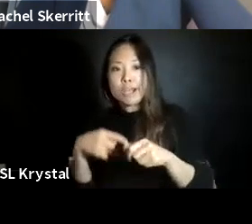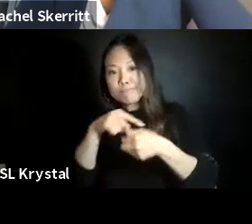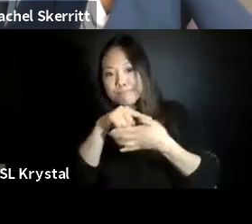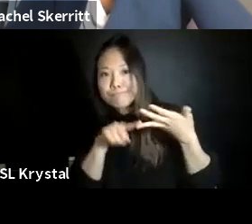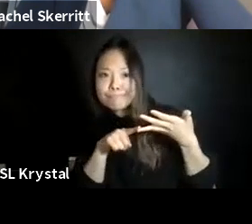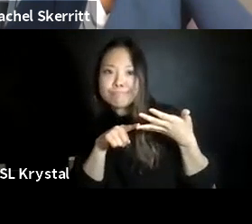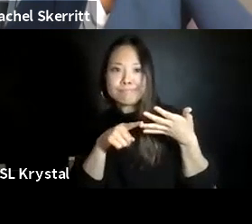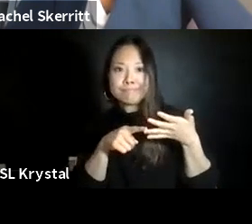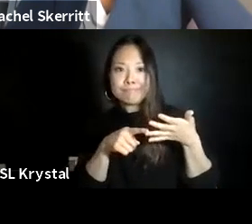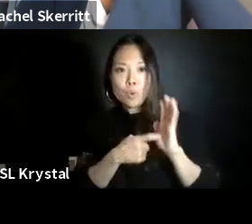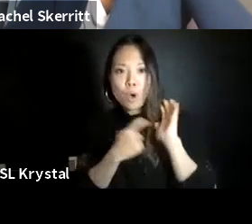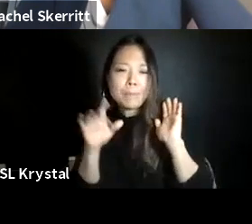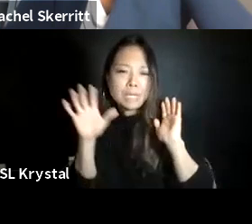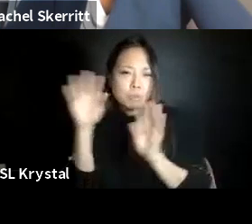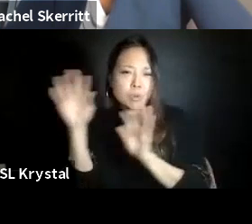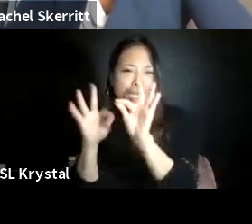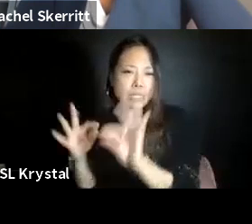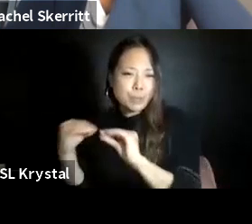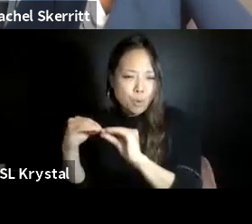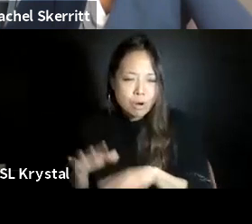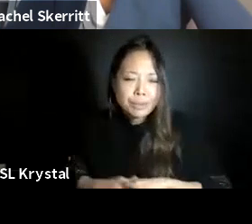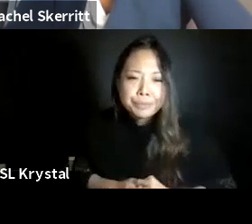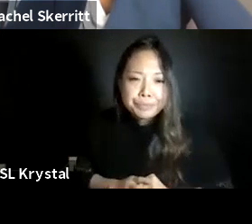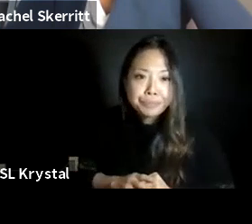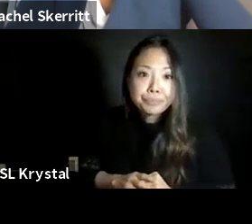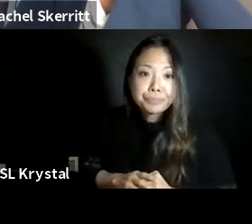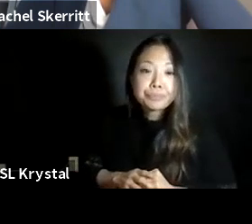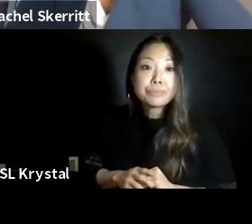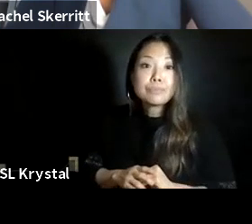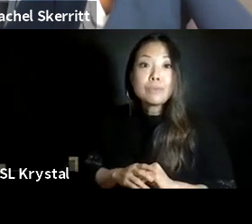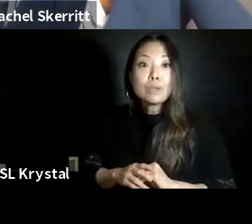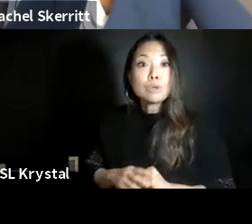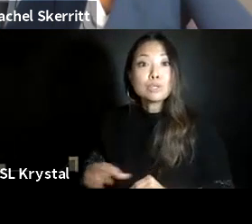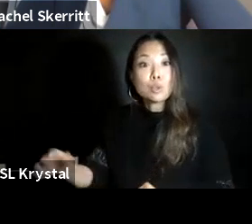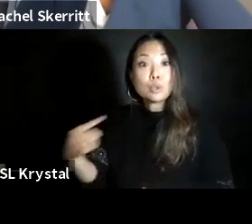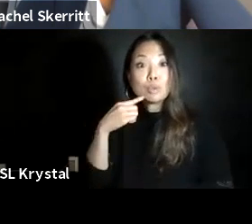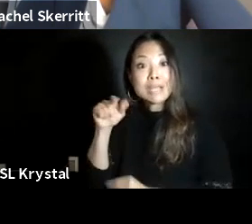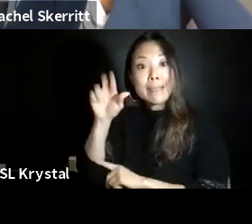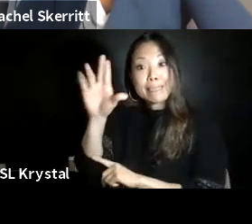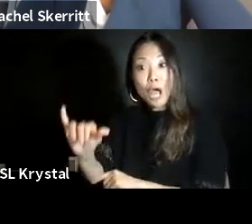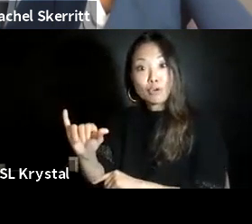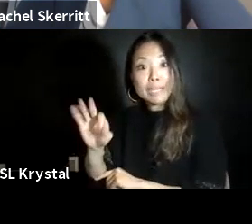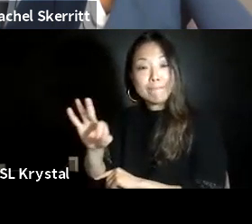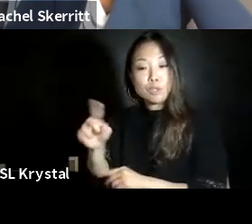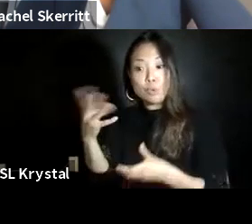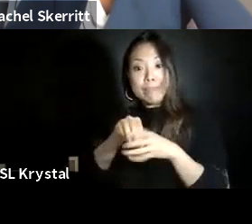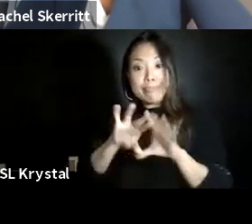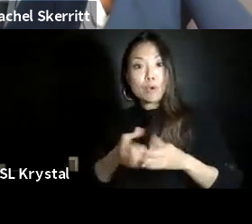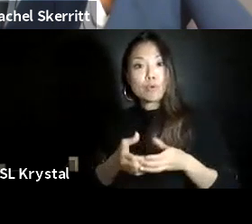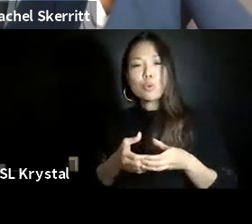minutes. Gotcha. And then, so once you're in that pool, when we say lottery, what does that mean? I guess is my question.